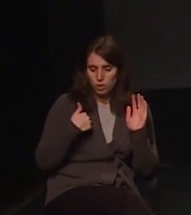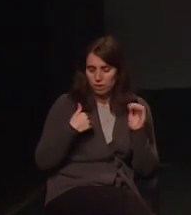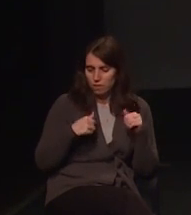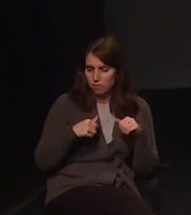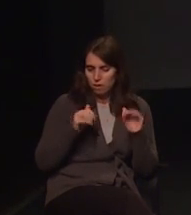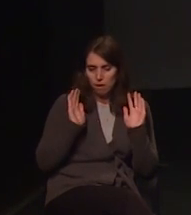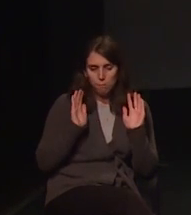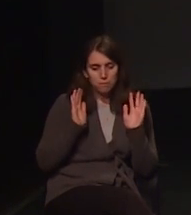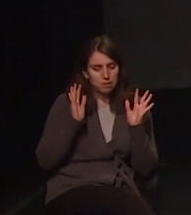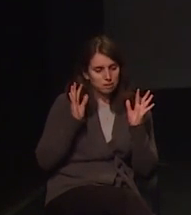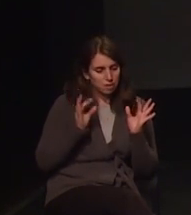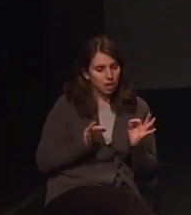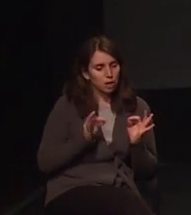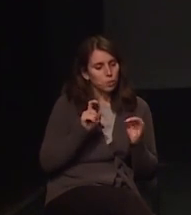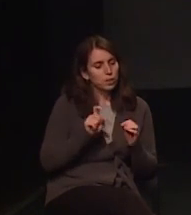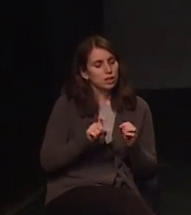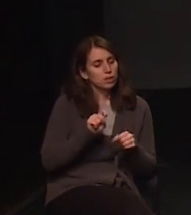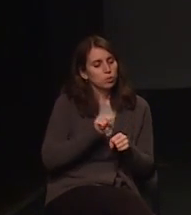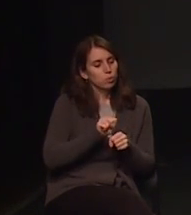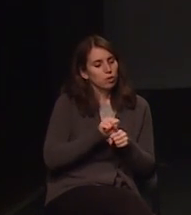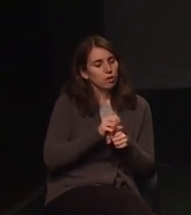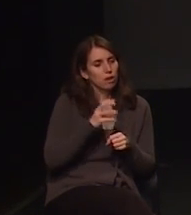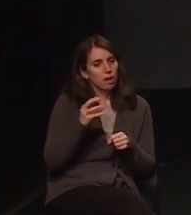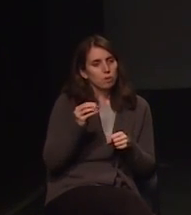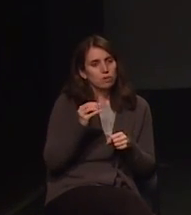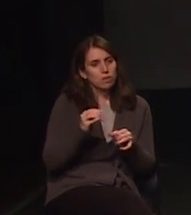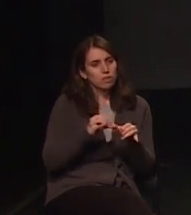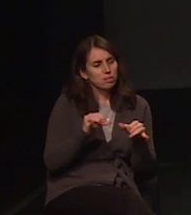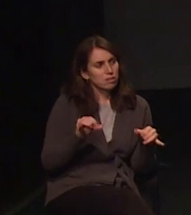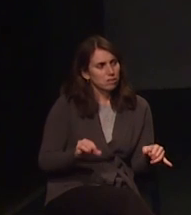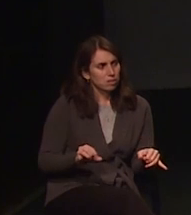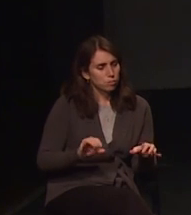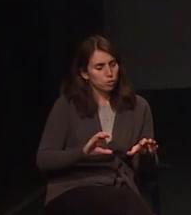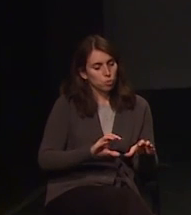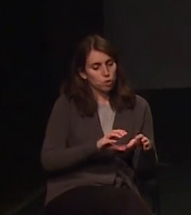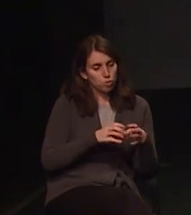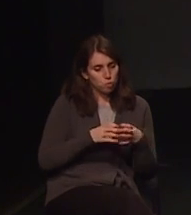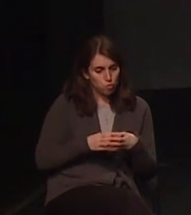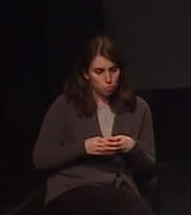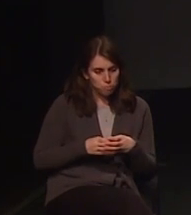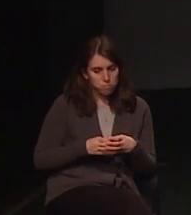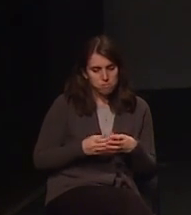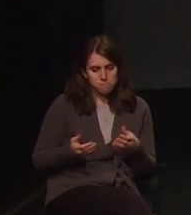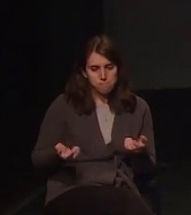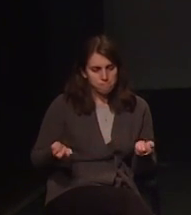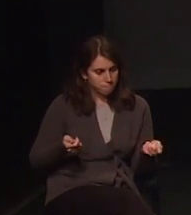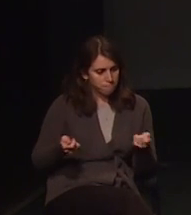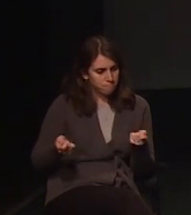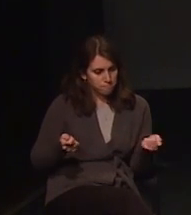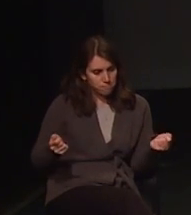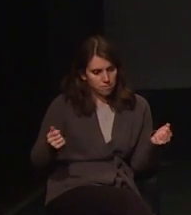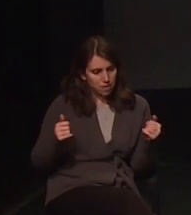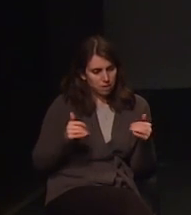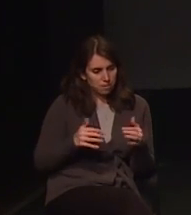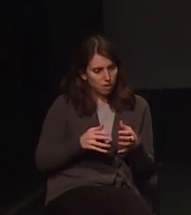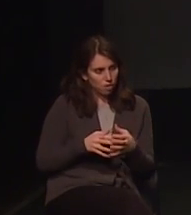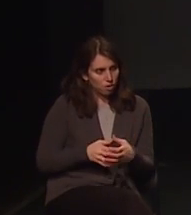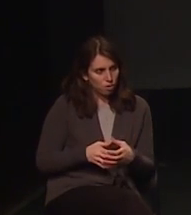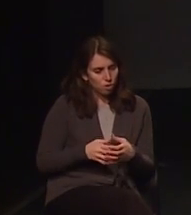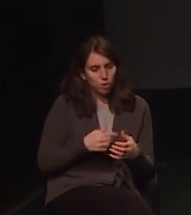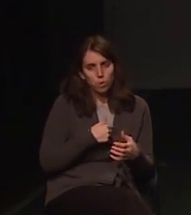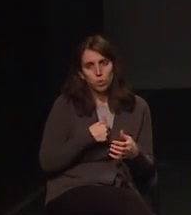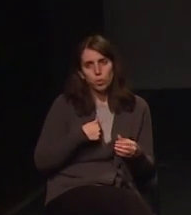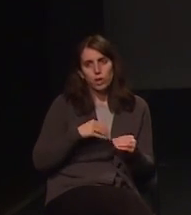that we've got to work outside of the system. And so a group of us have gotten together and we've now put out a people's cultural